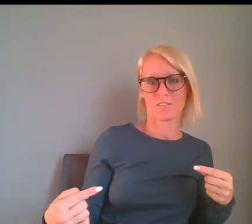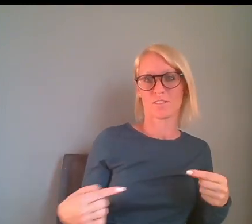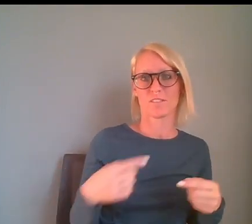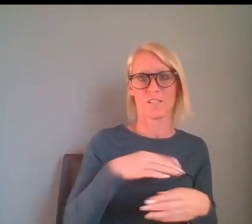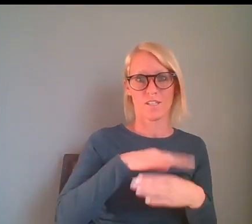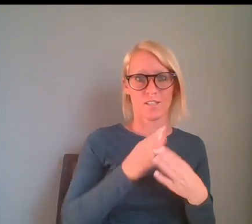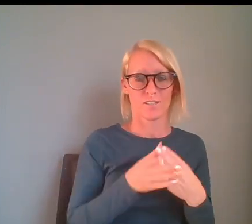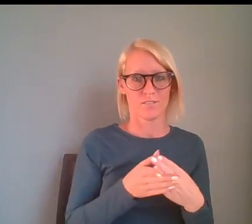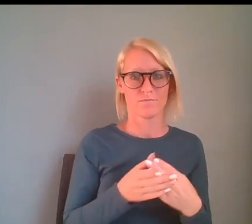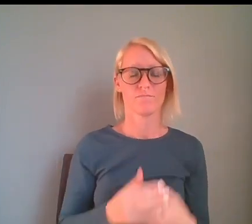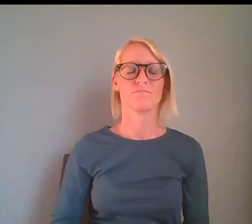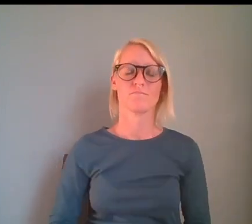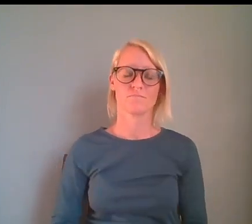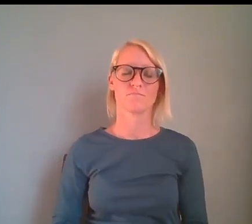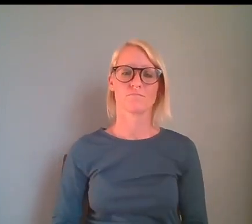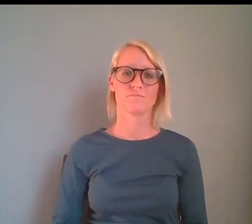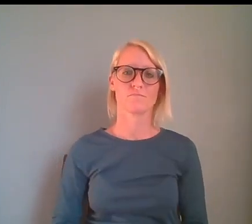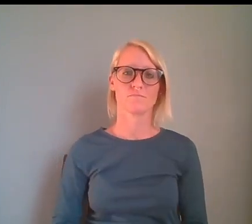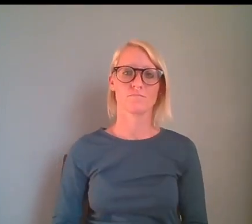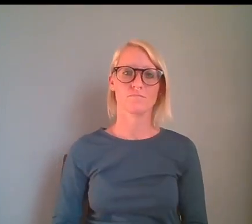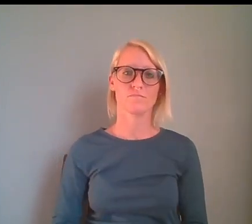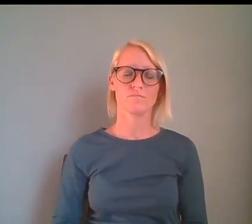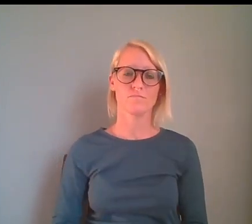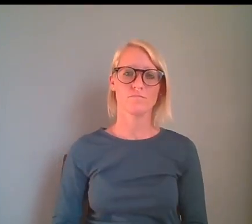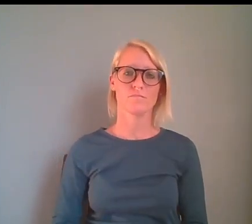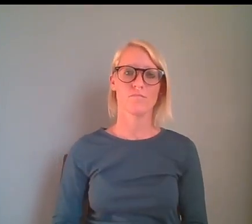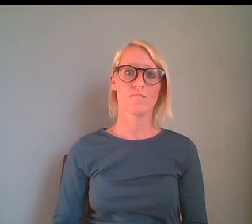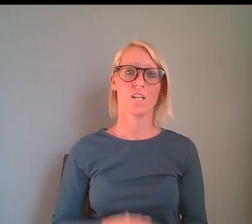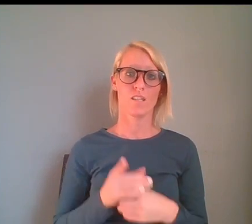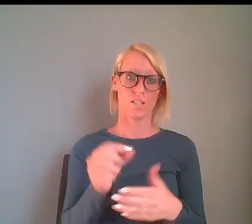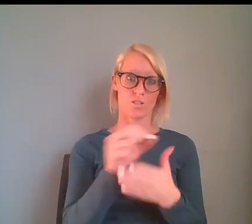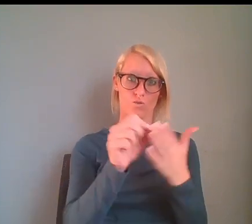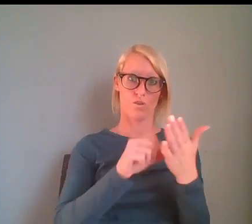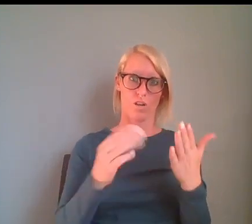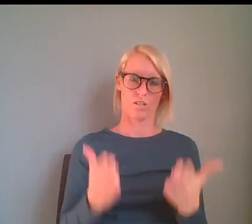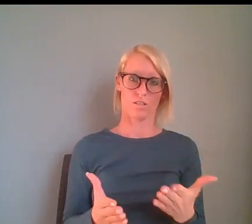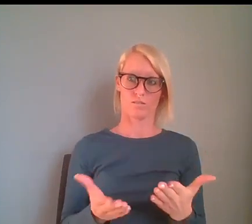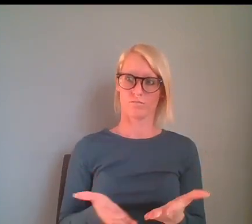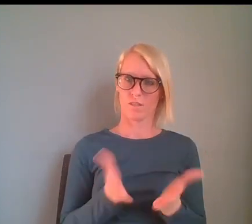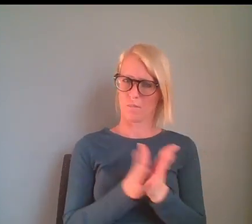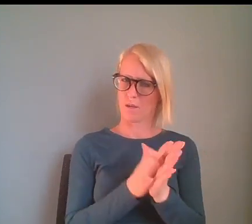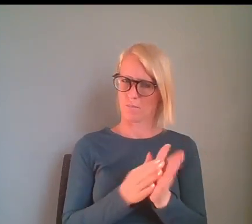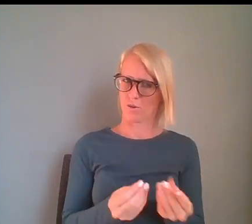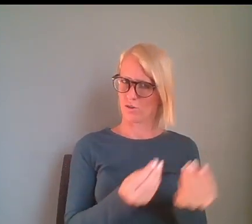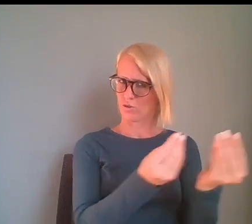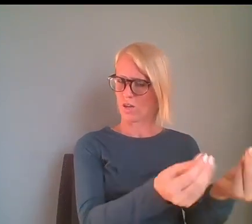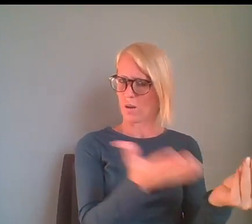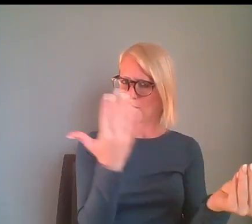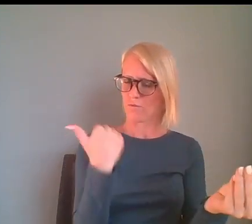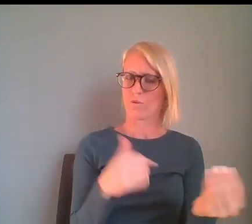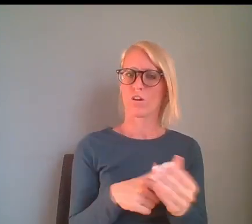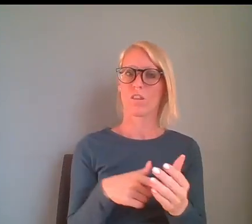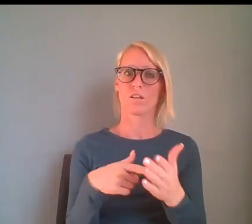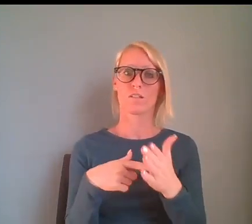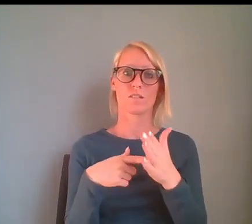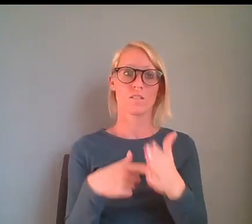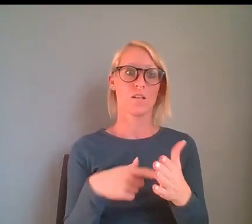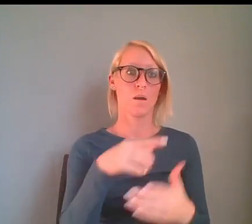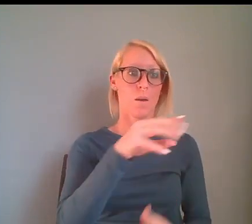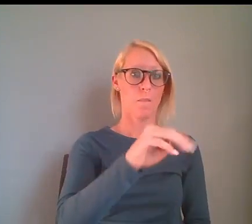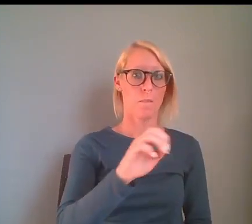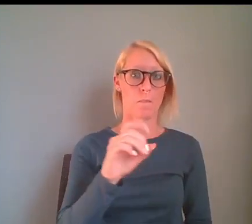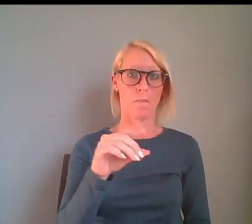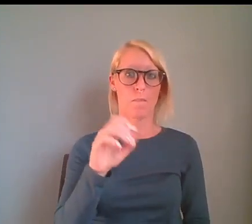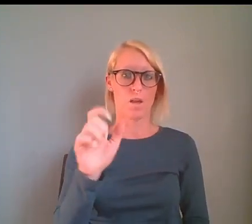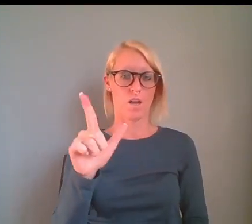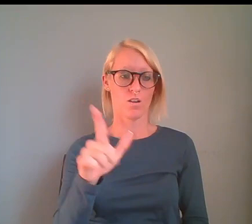to. So this is a drawing. This was actually on the flyer that you got. And this was our model was dressed in this really old-fashioned